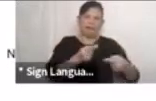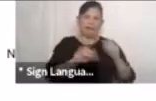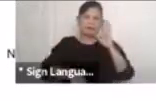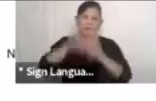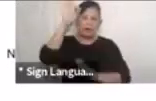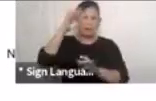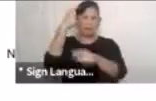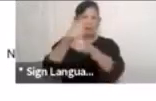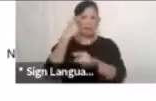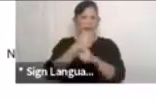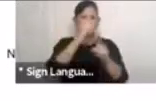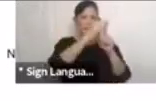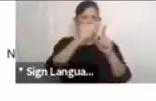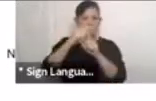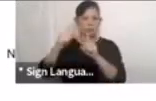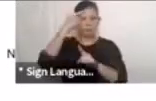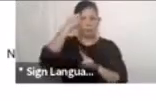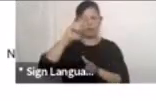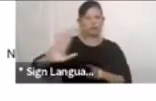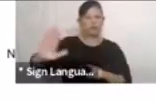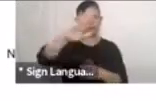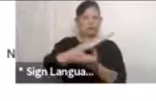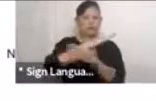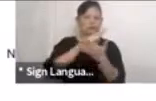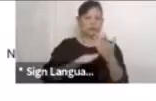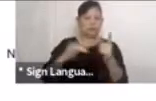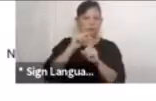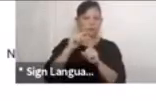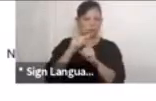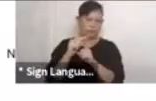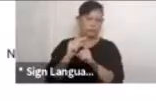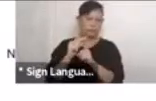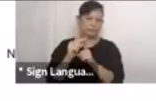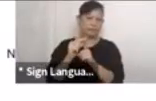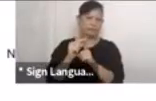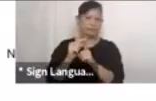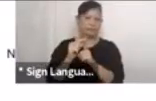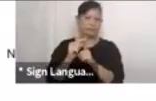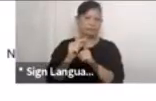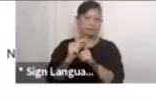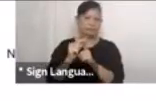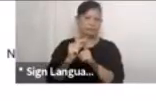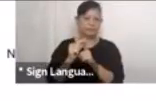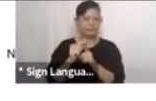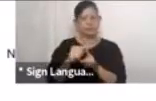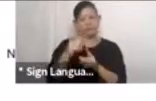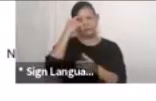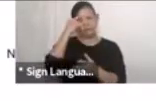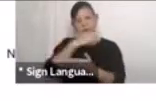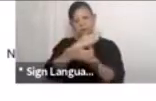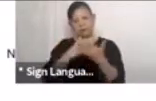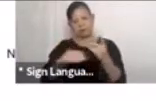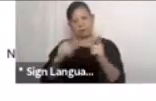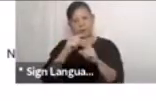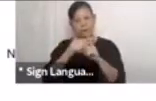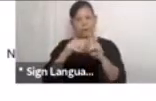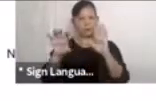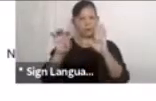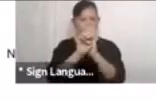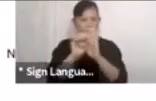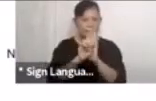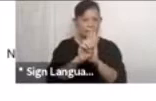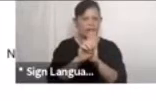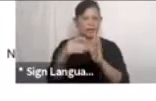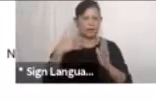disabilities, because they found it very hard to find proper terms for certain words. For an example,